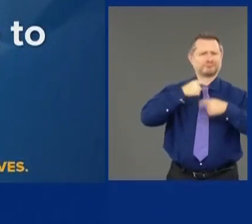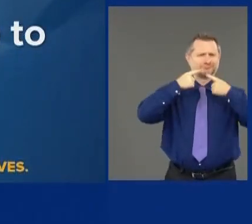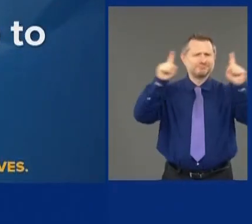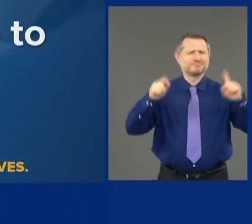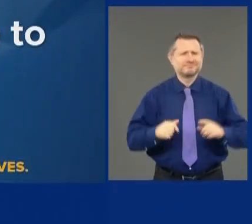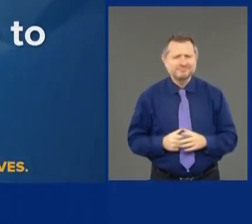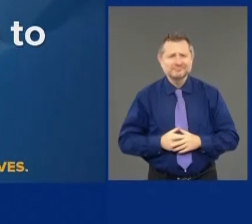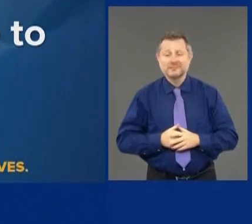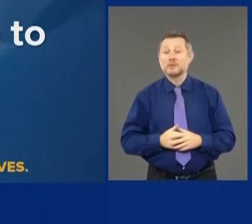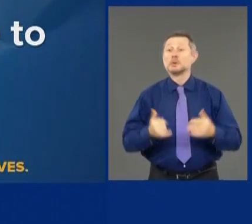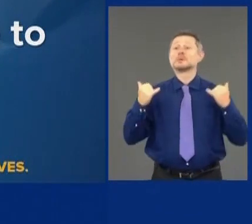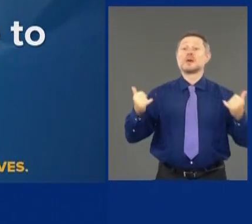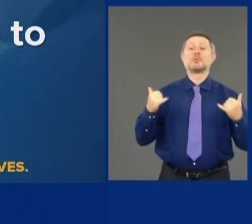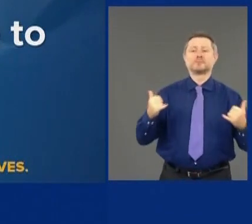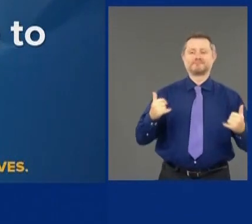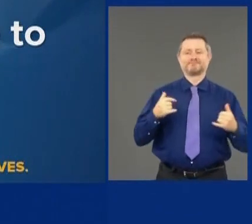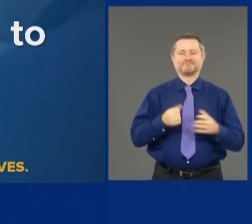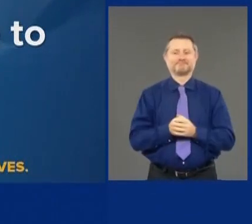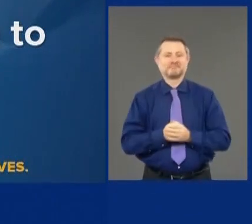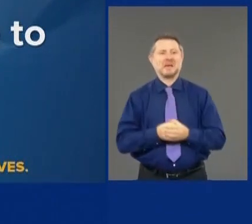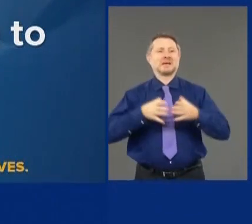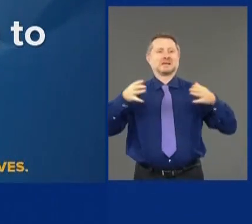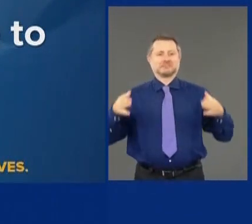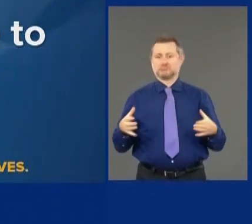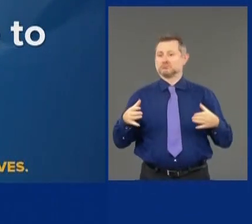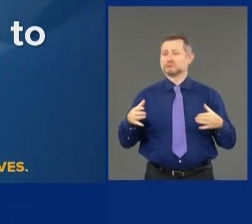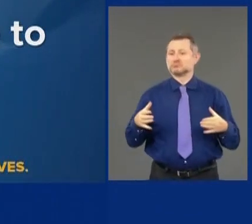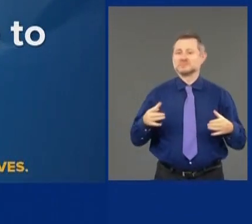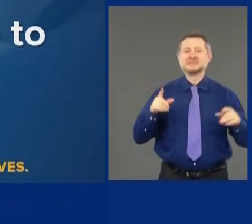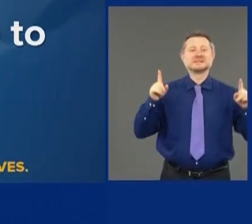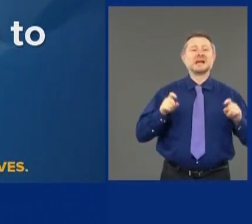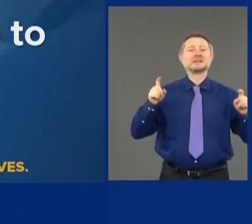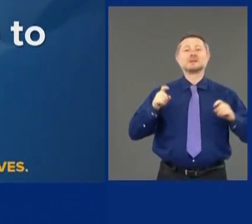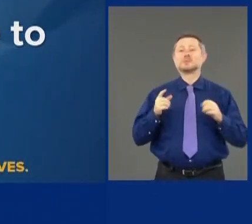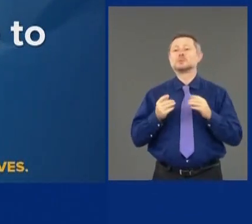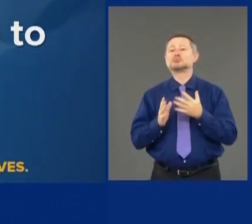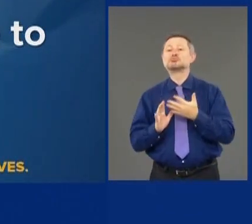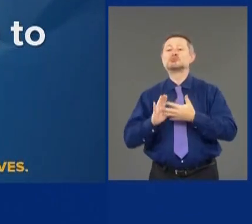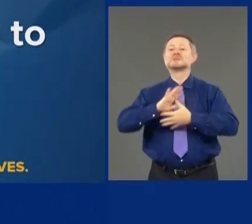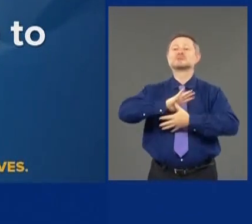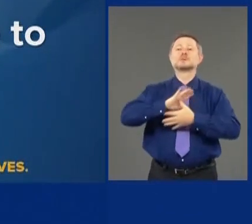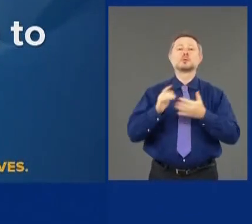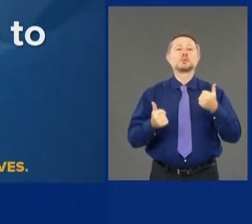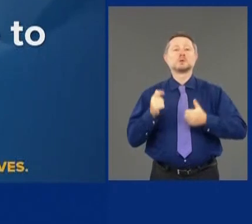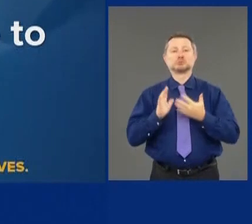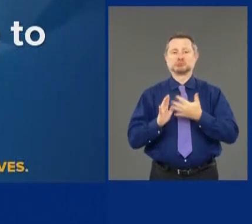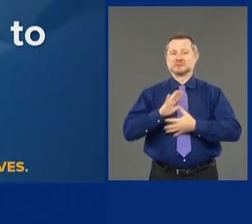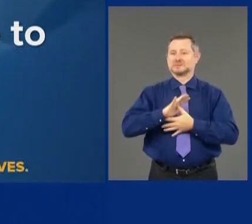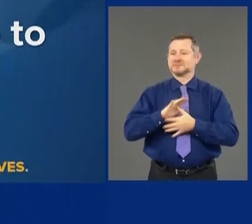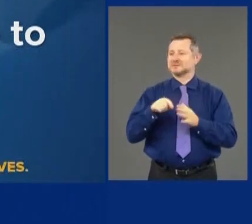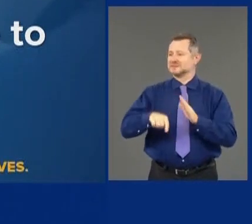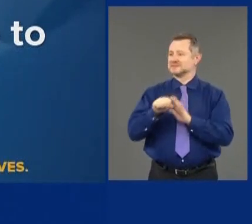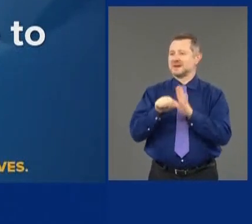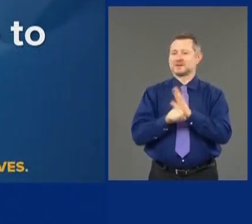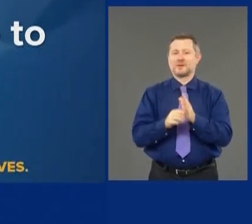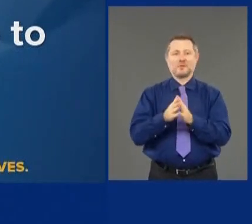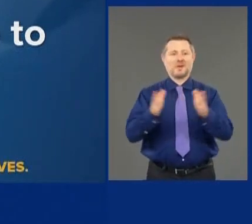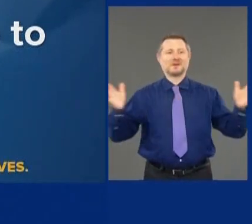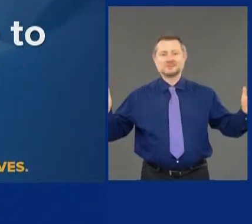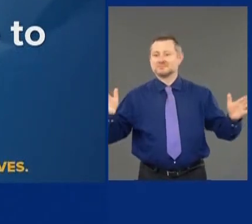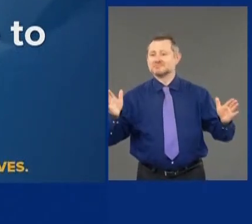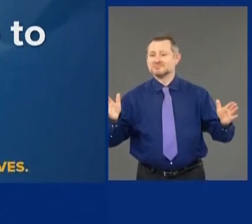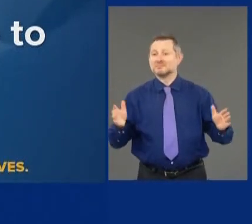We're now expanding our testing criteria. We have so increased our